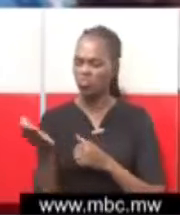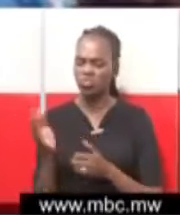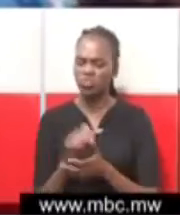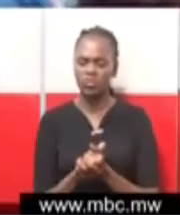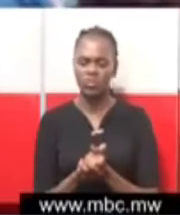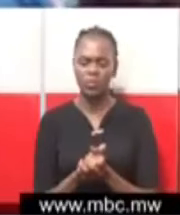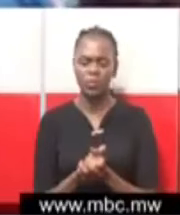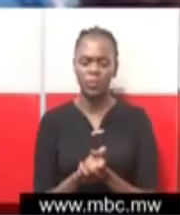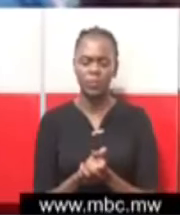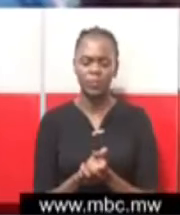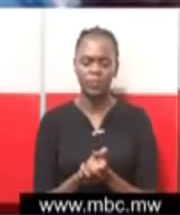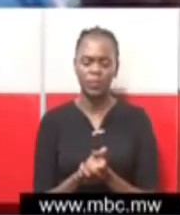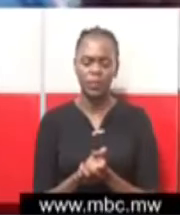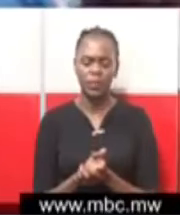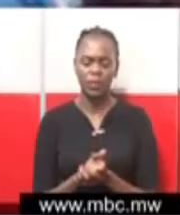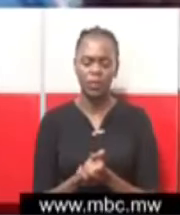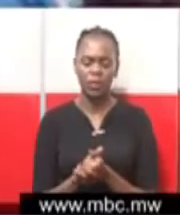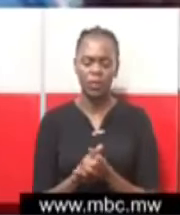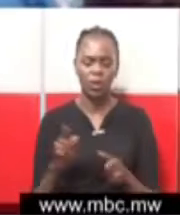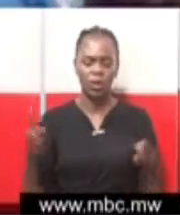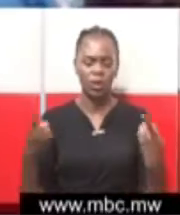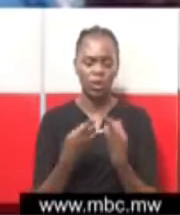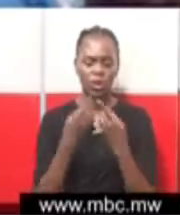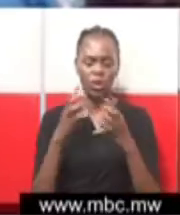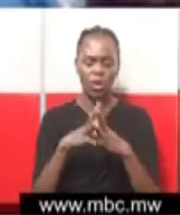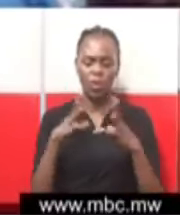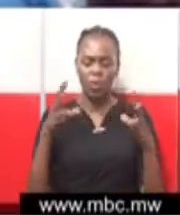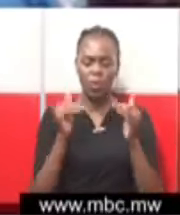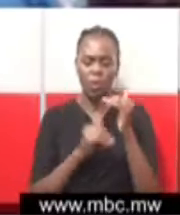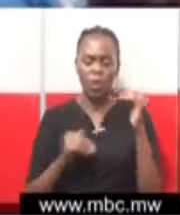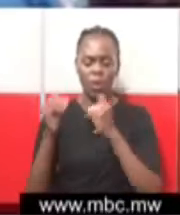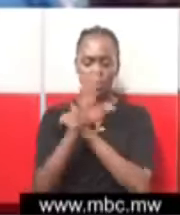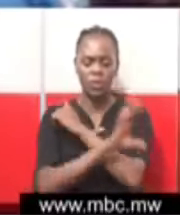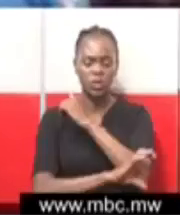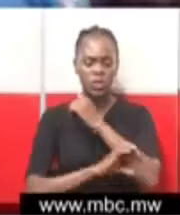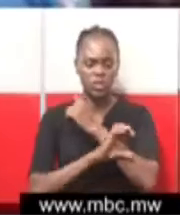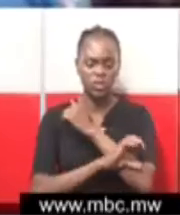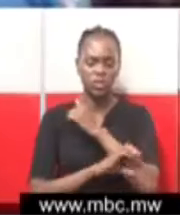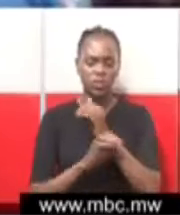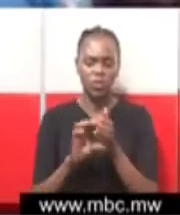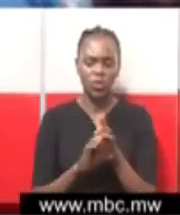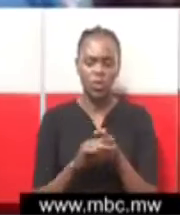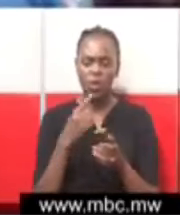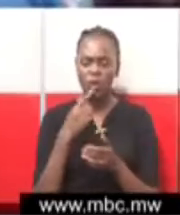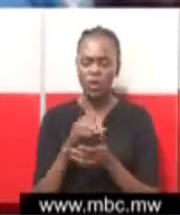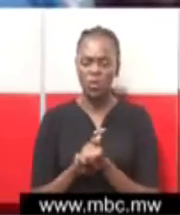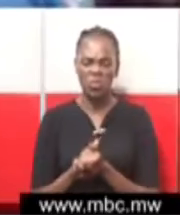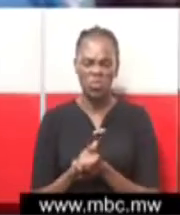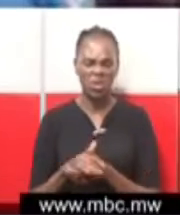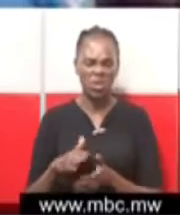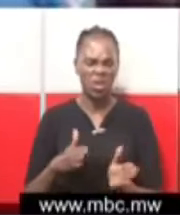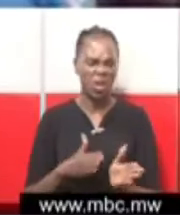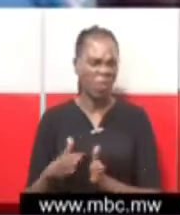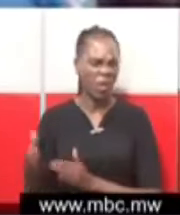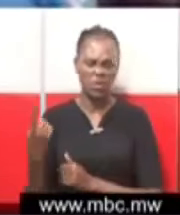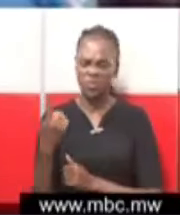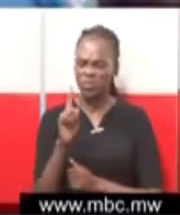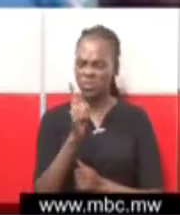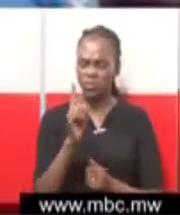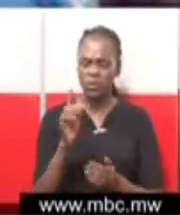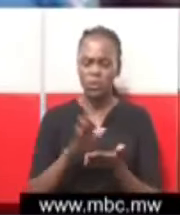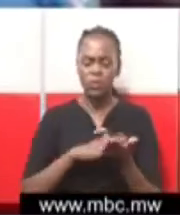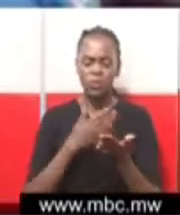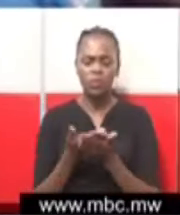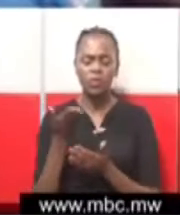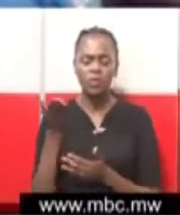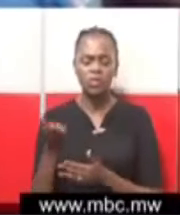an executive committee of the party at national level, and not necessarily at the regional level. And therefore, the